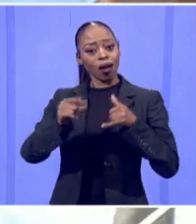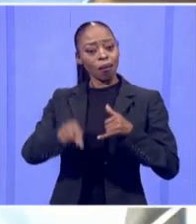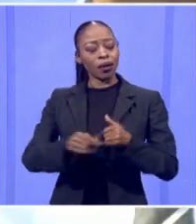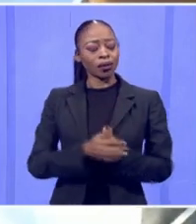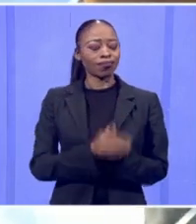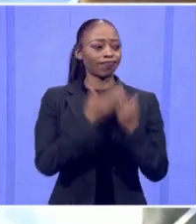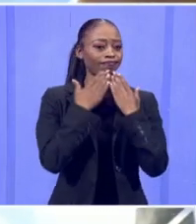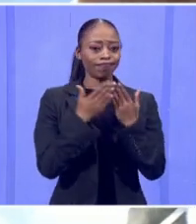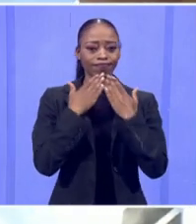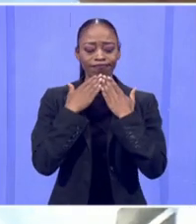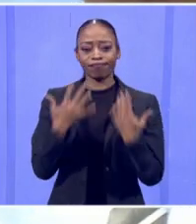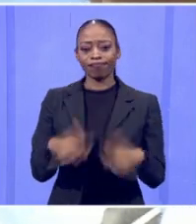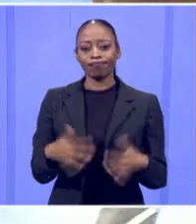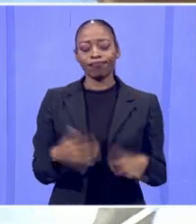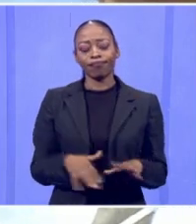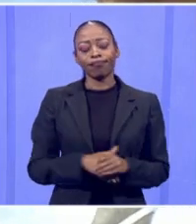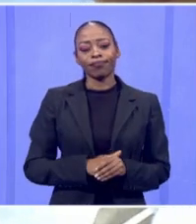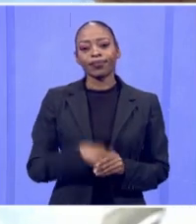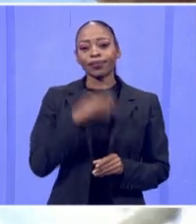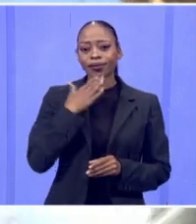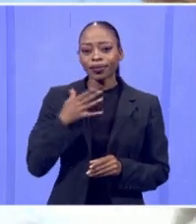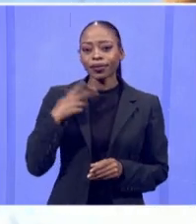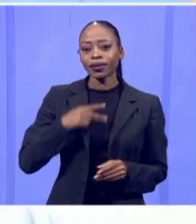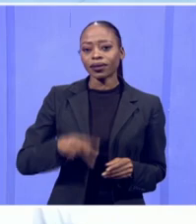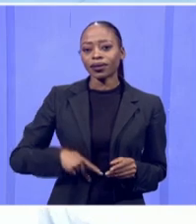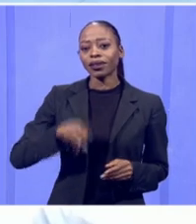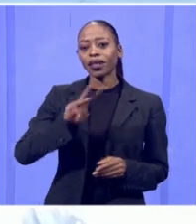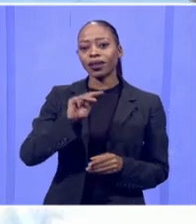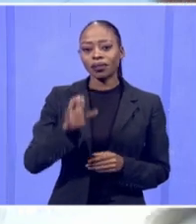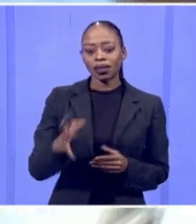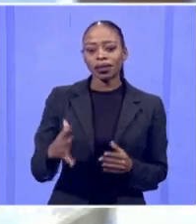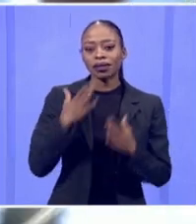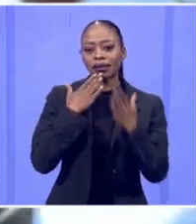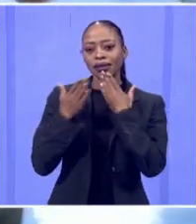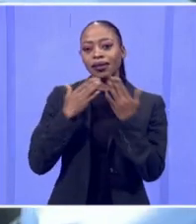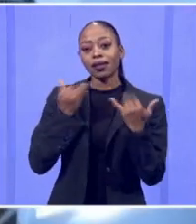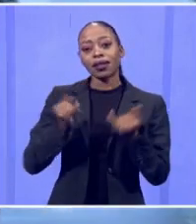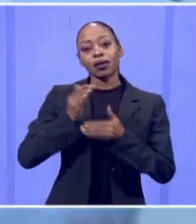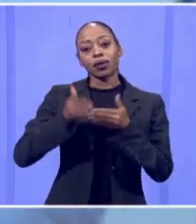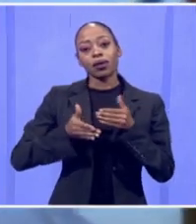Thank you, Premier. Thank you, MEC. Thank you, colleagues. This will be the end of our briefing.